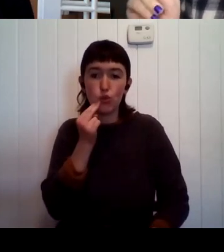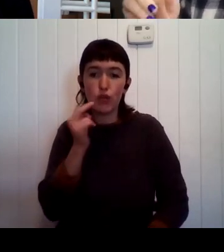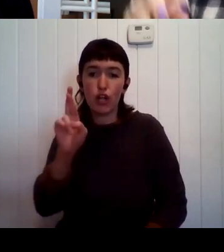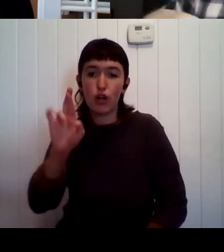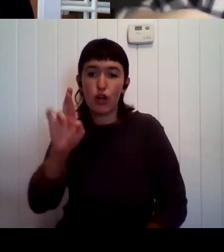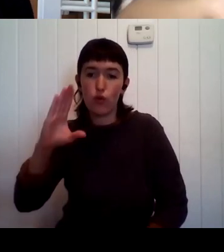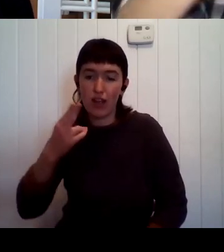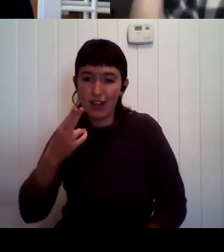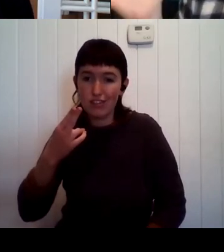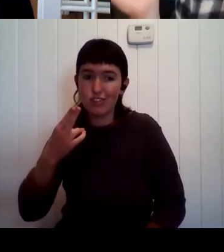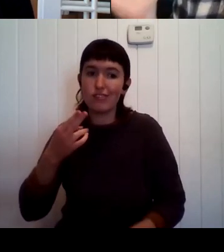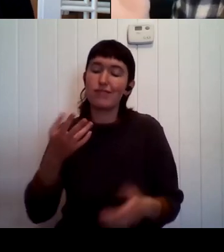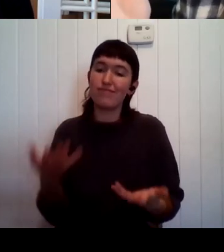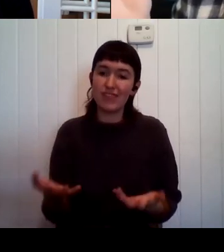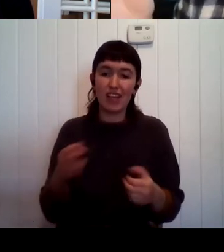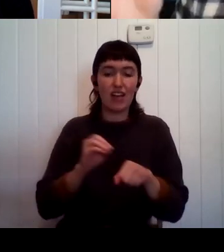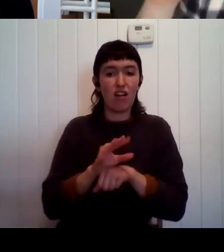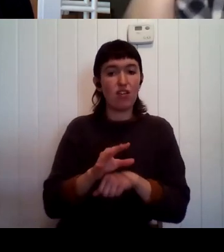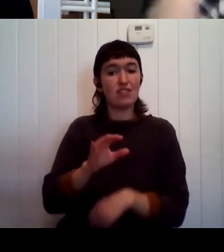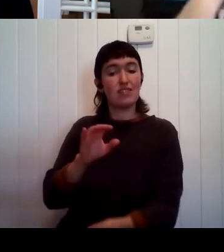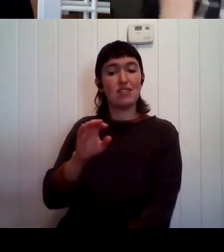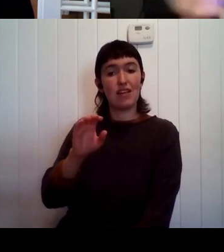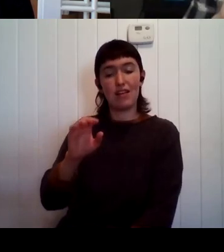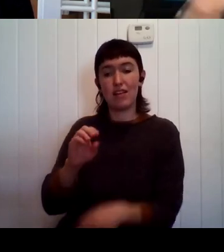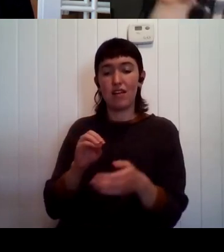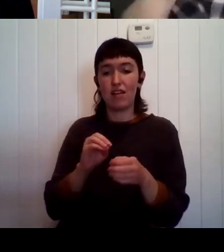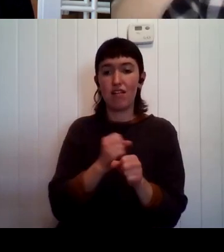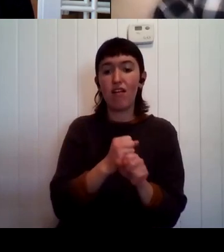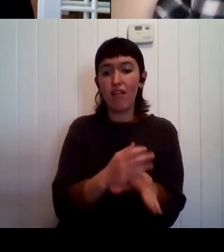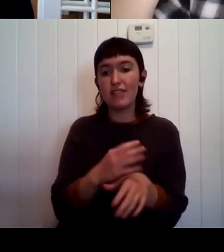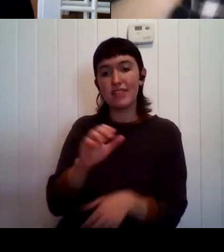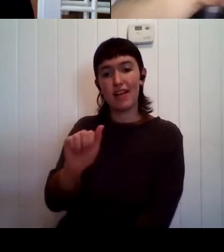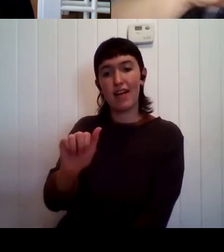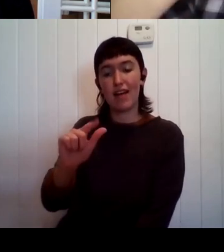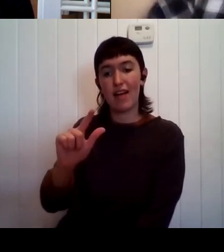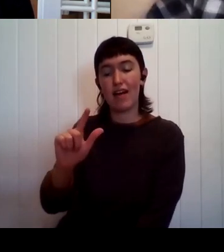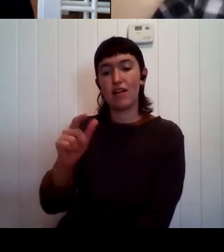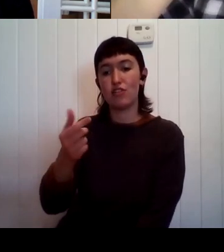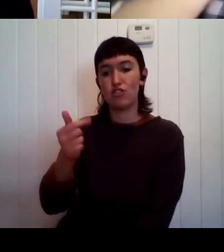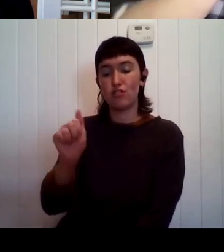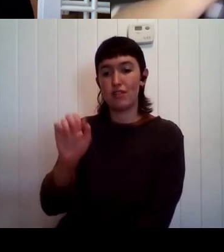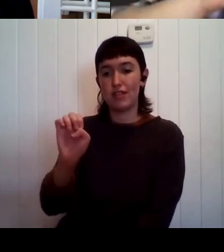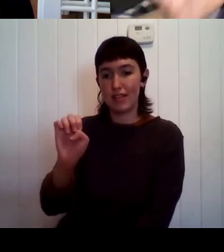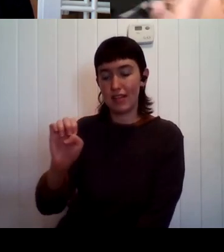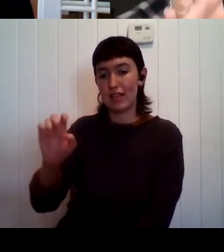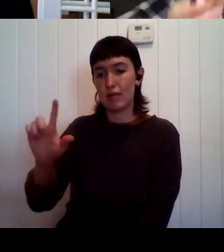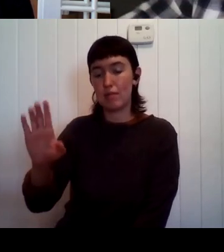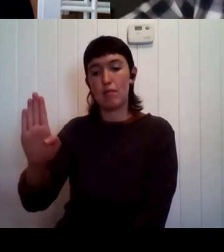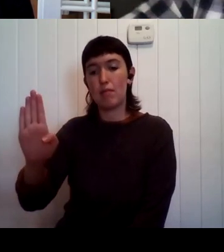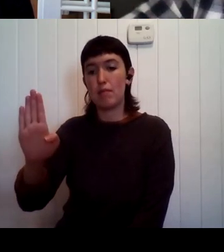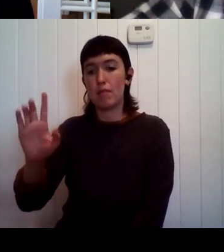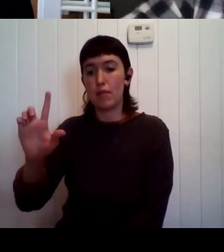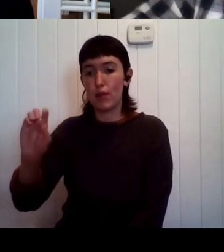algae bloom. And when the algae bloom, it sucks up all of like the oxygen in the surrounding